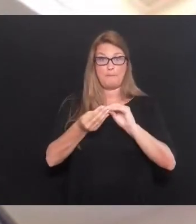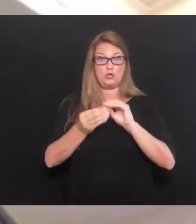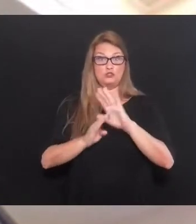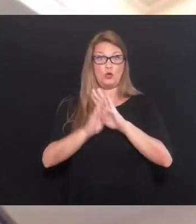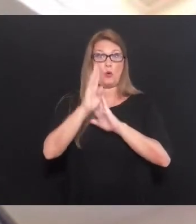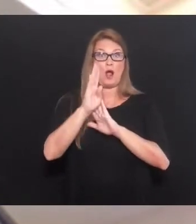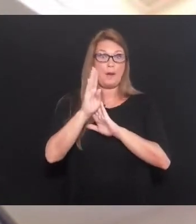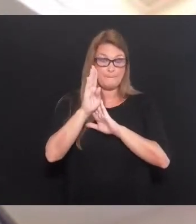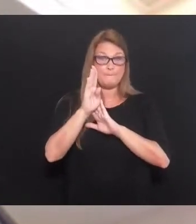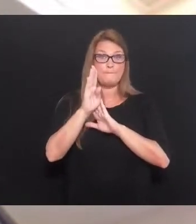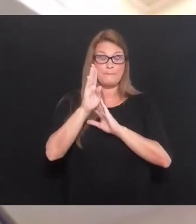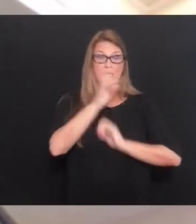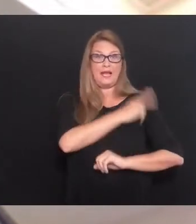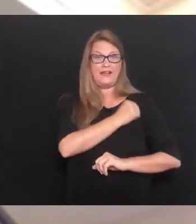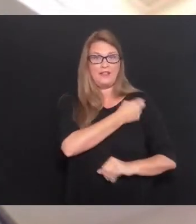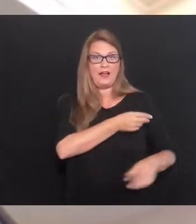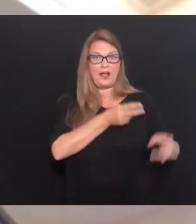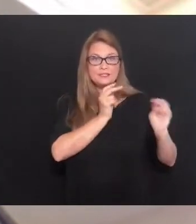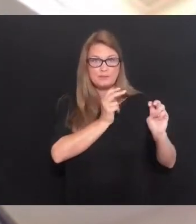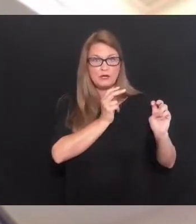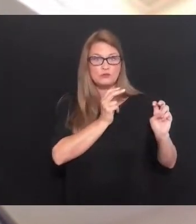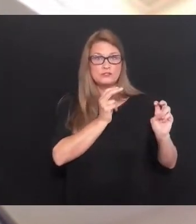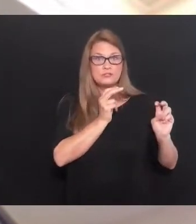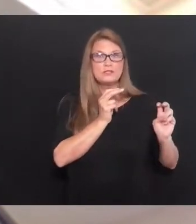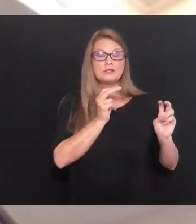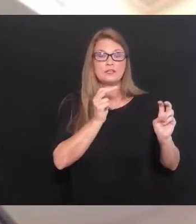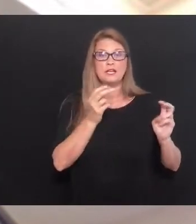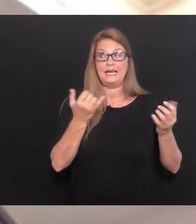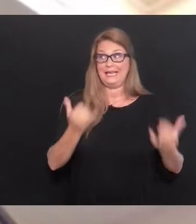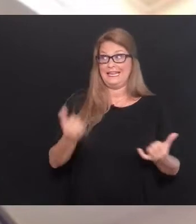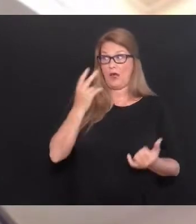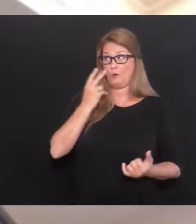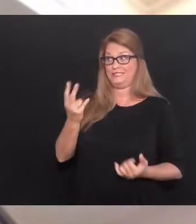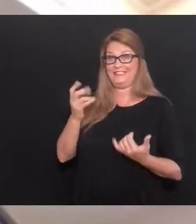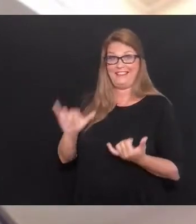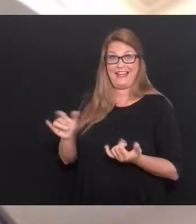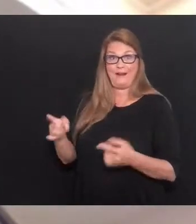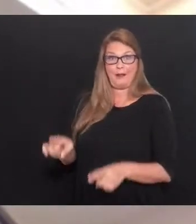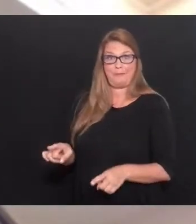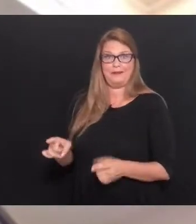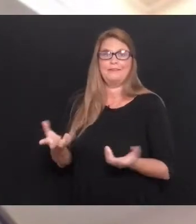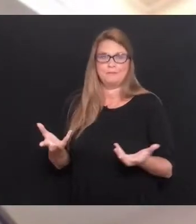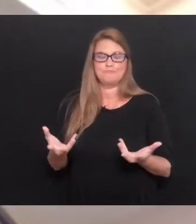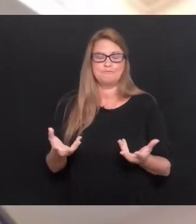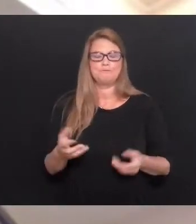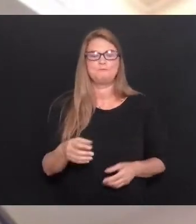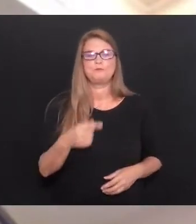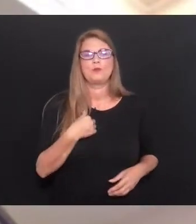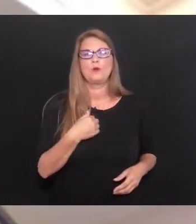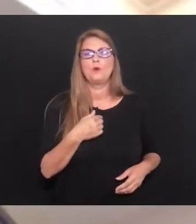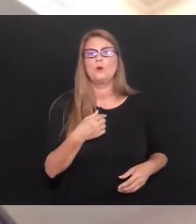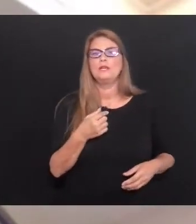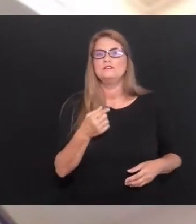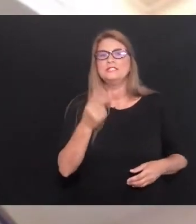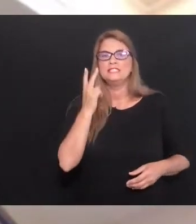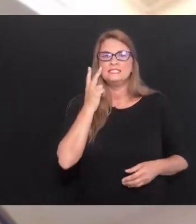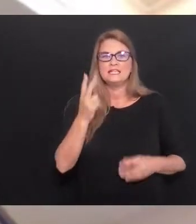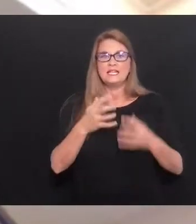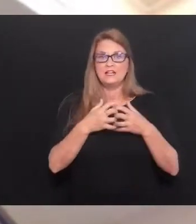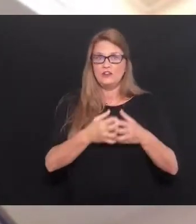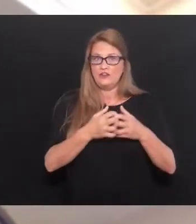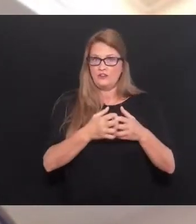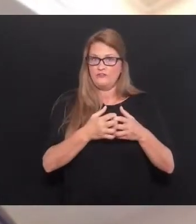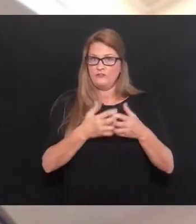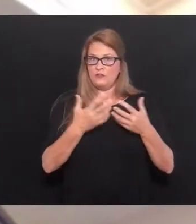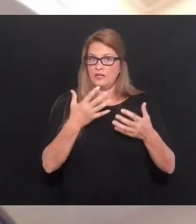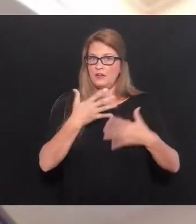go up in the hospitals as we are seeing right now. I would also tell you that there are ventilators